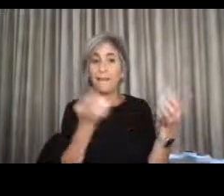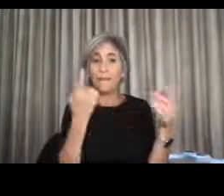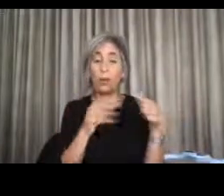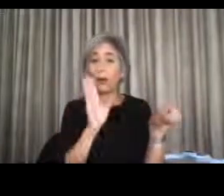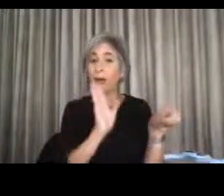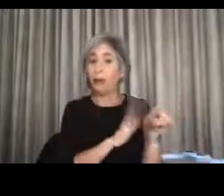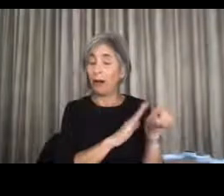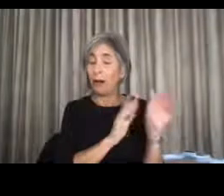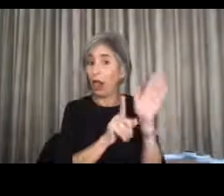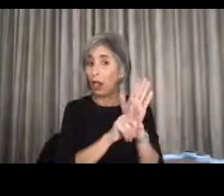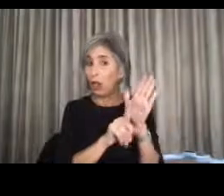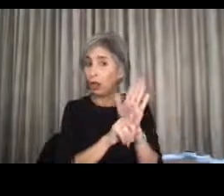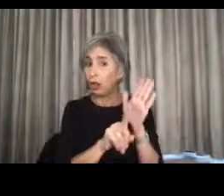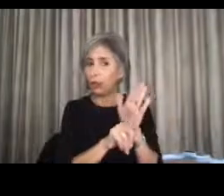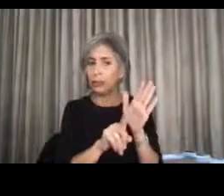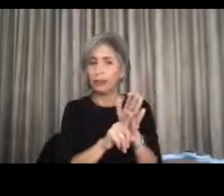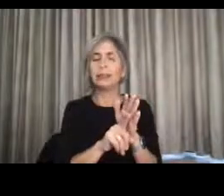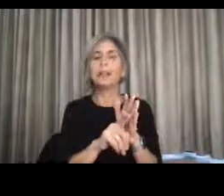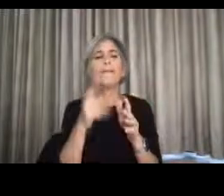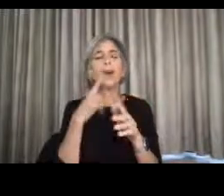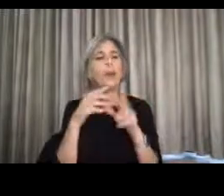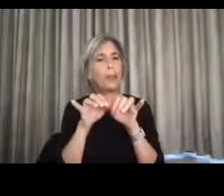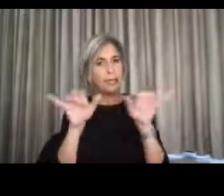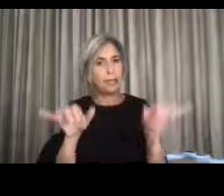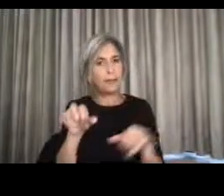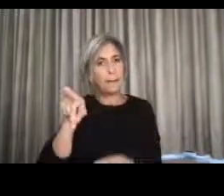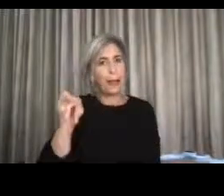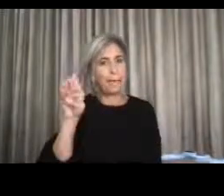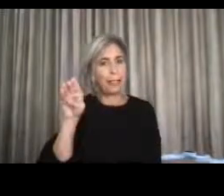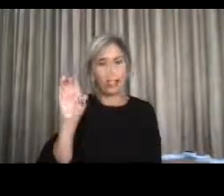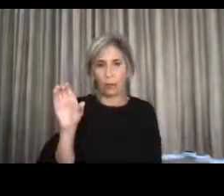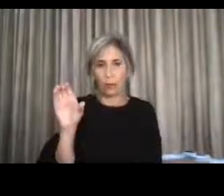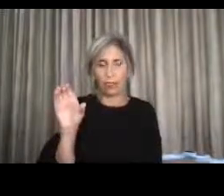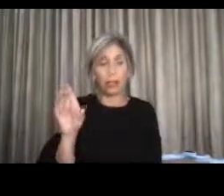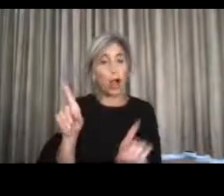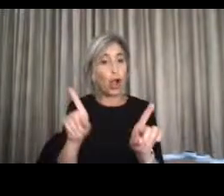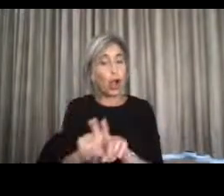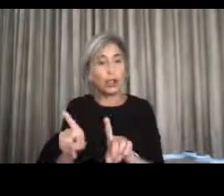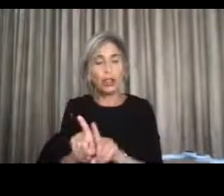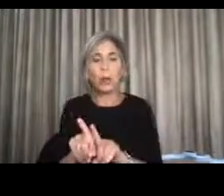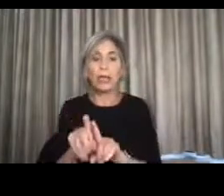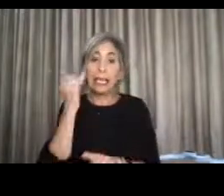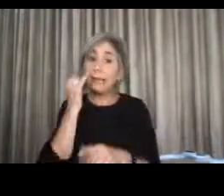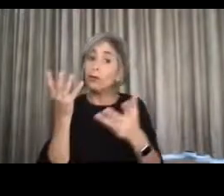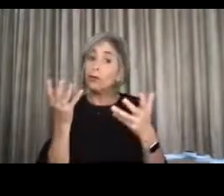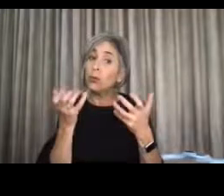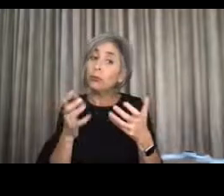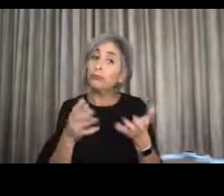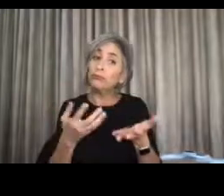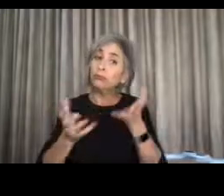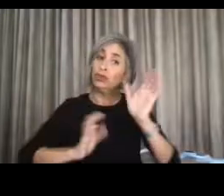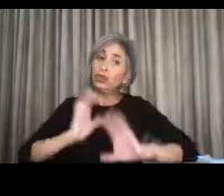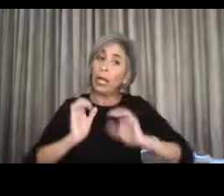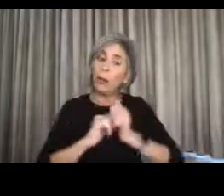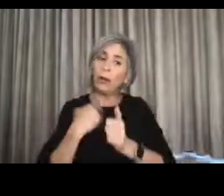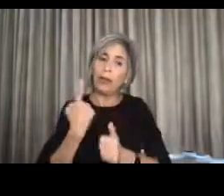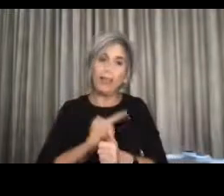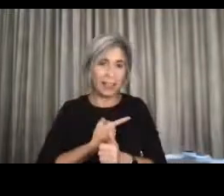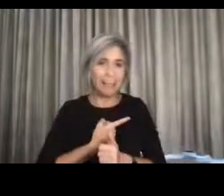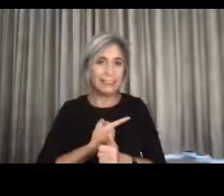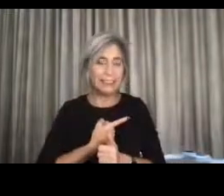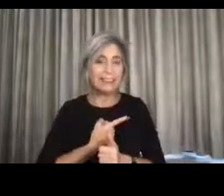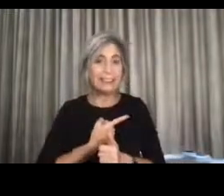Beach County's text alert notification system. And in addition, if you would like to speak with us in person, we